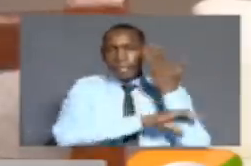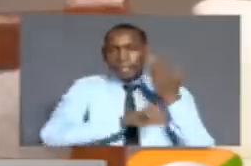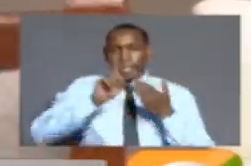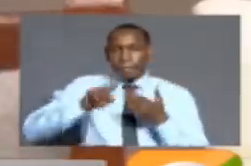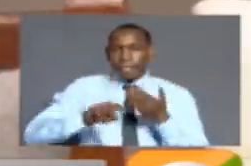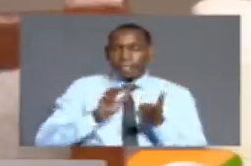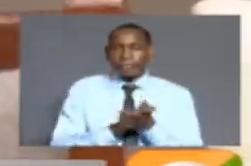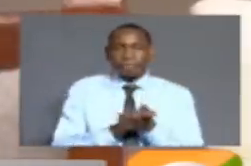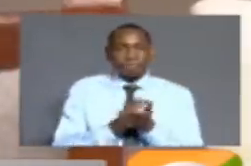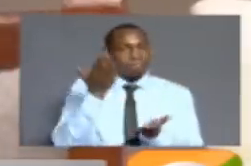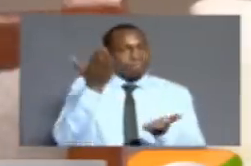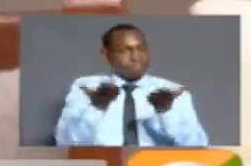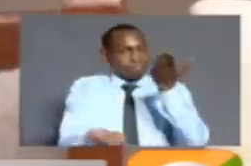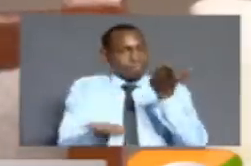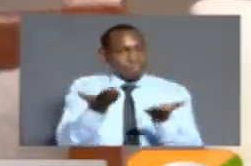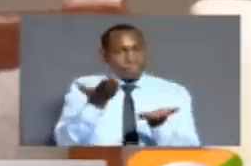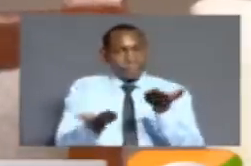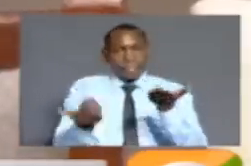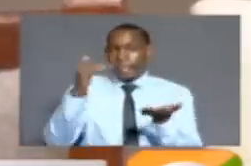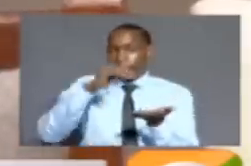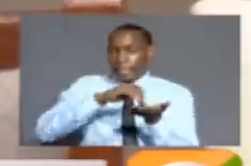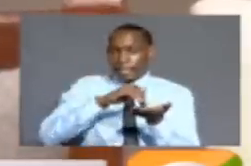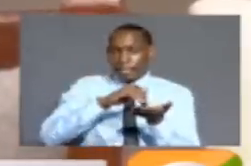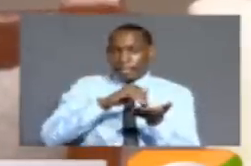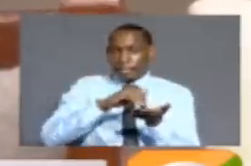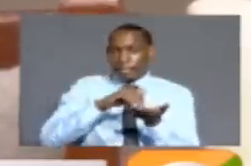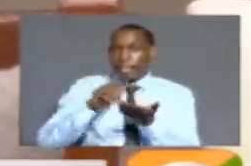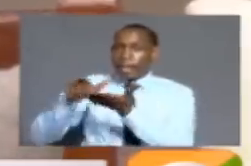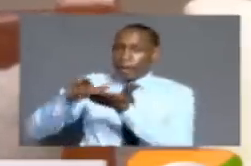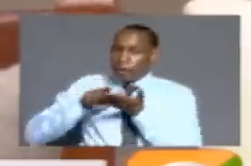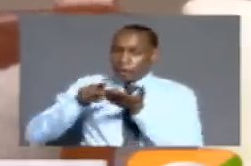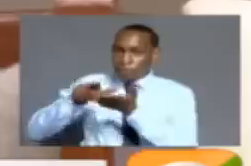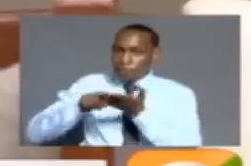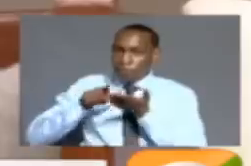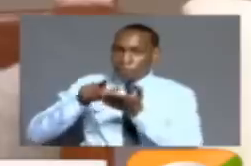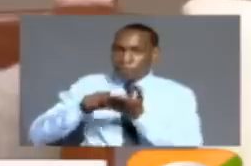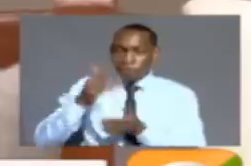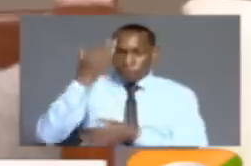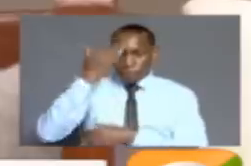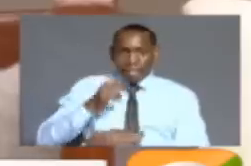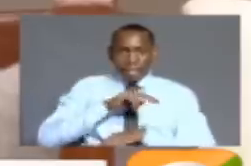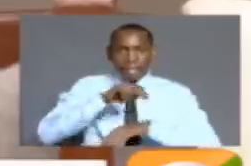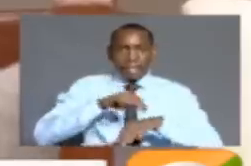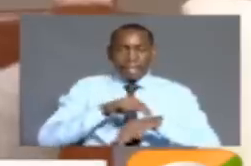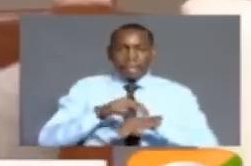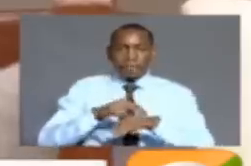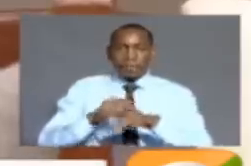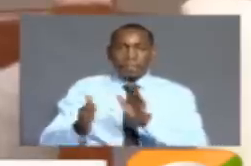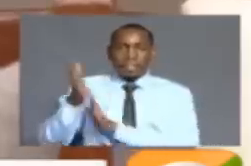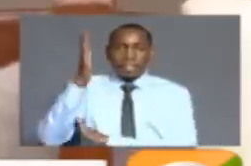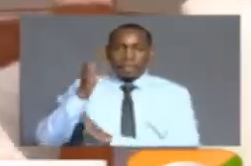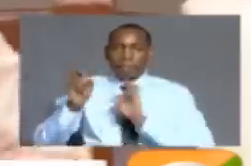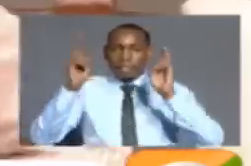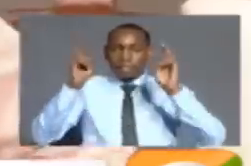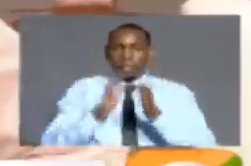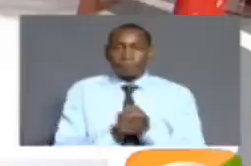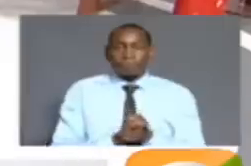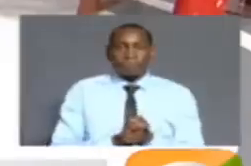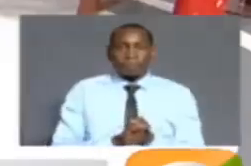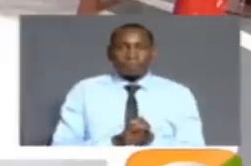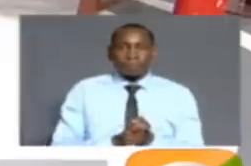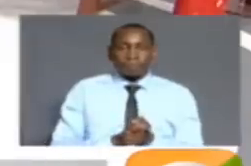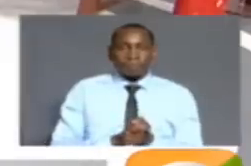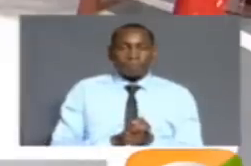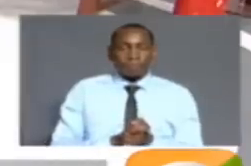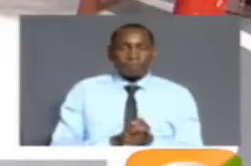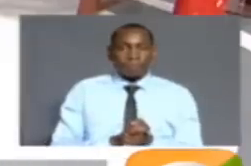reevaluate the level at which we are borrowing. Yeah. Because I think it's a national security issue. And we're mortgaging our kids and our kids' Absolutely. Kids.